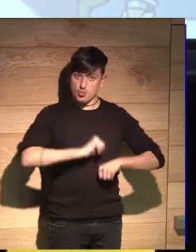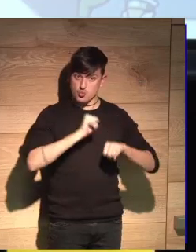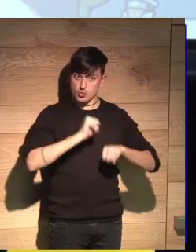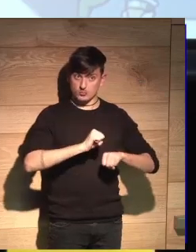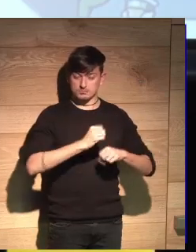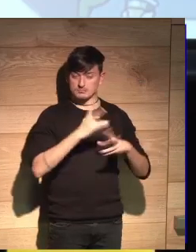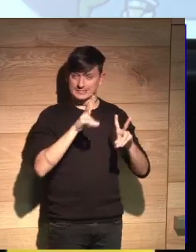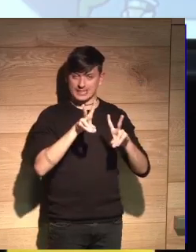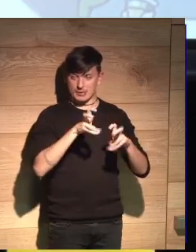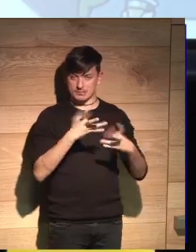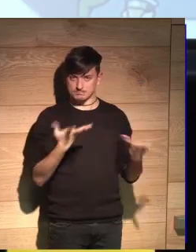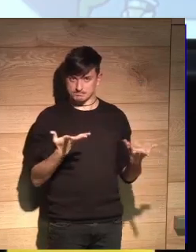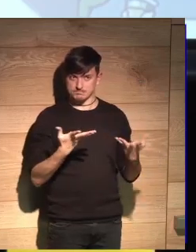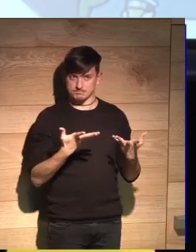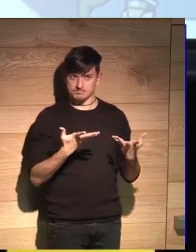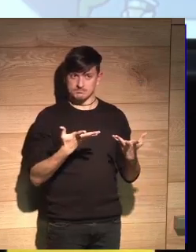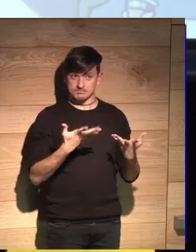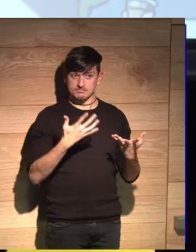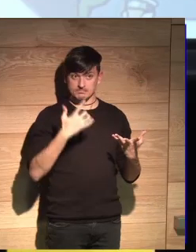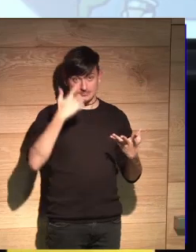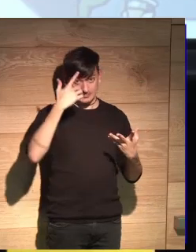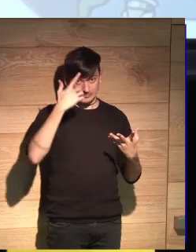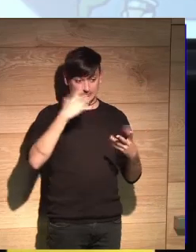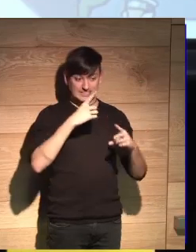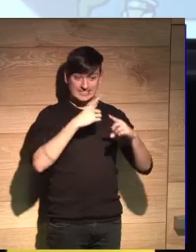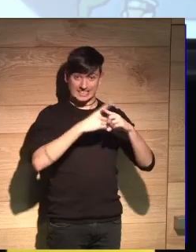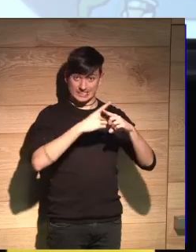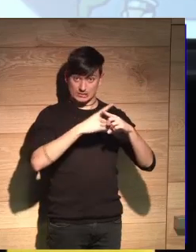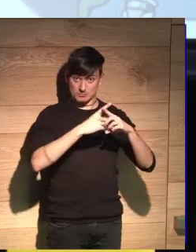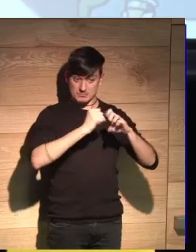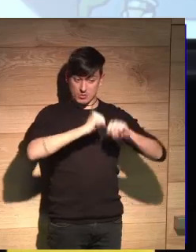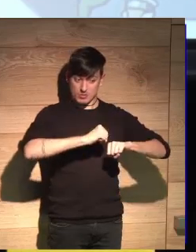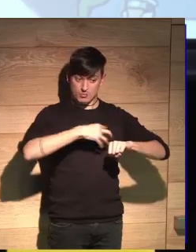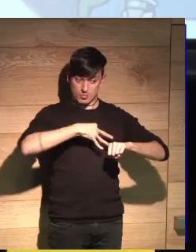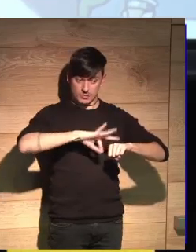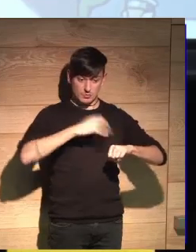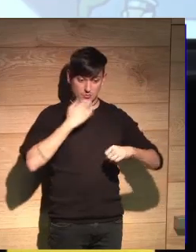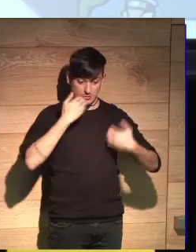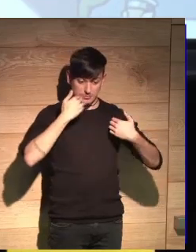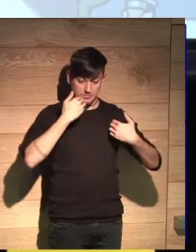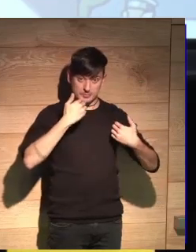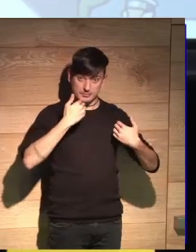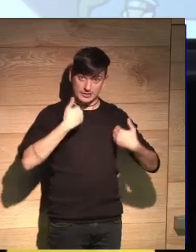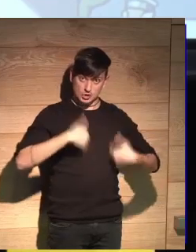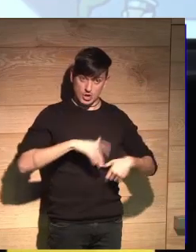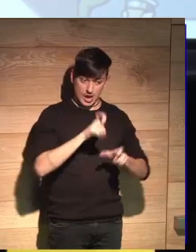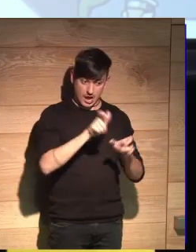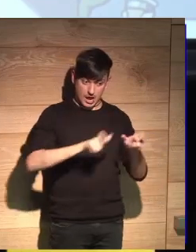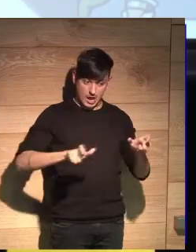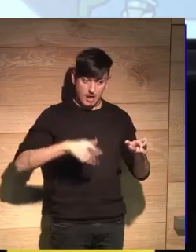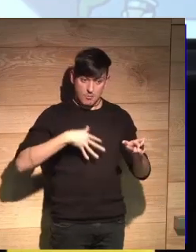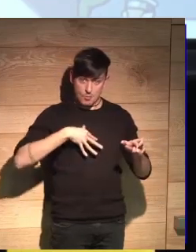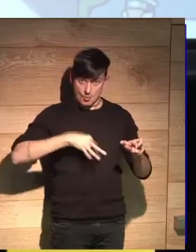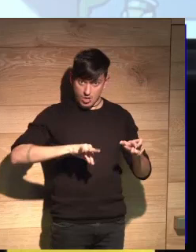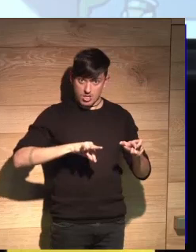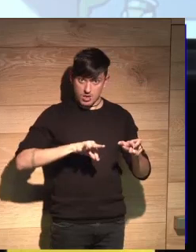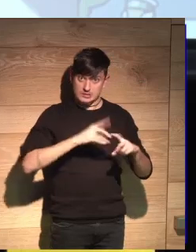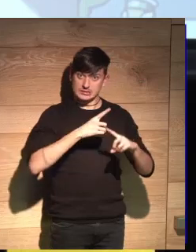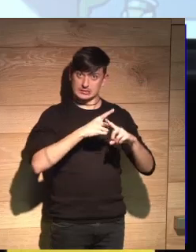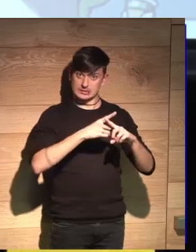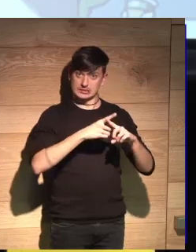a grown-up in the sense of being able to have sexual maturity. An individual may develop their